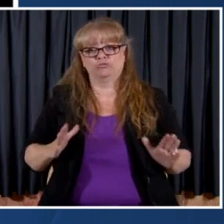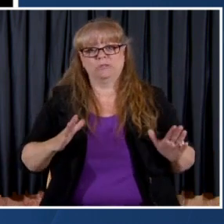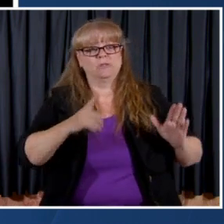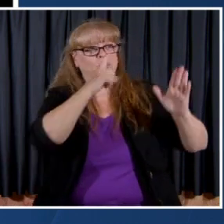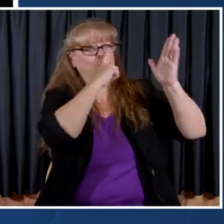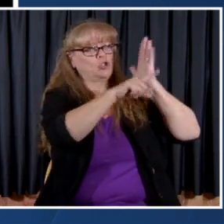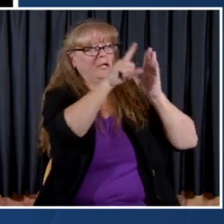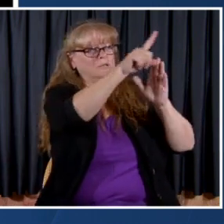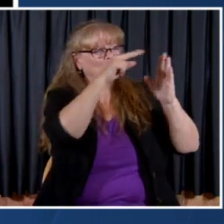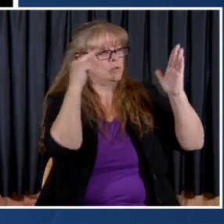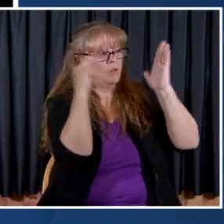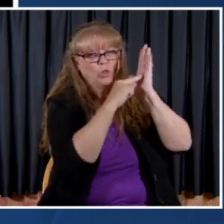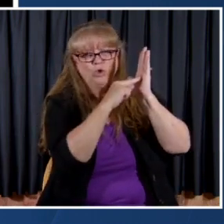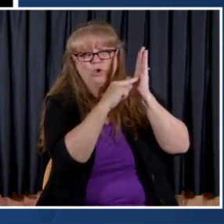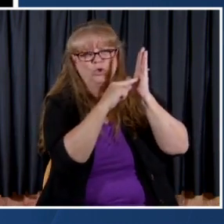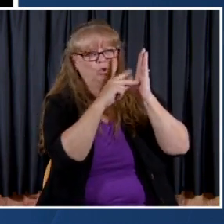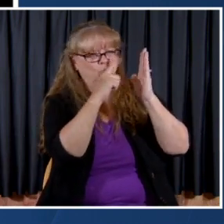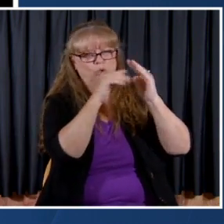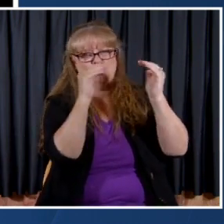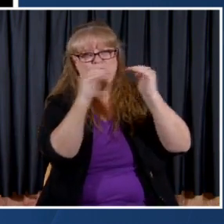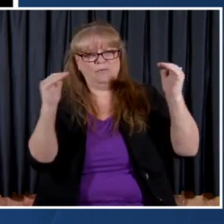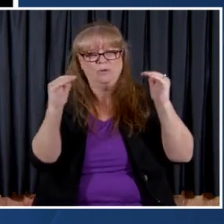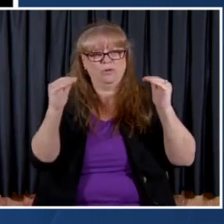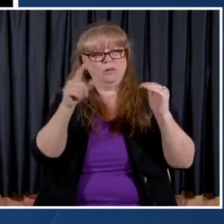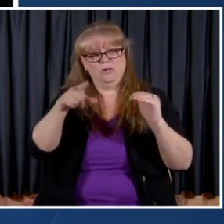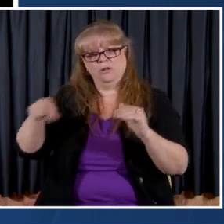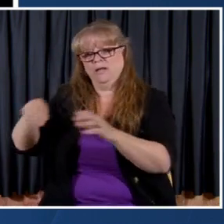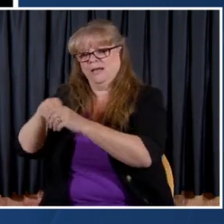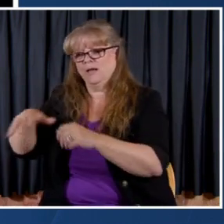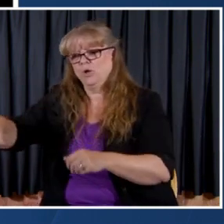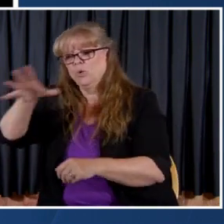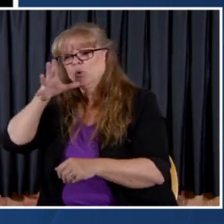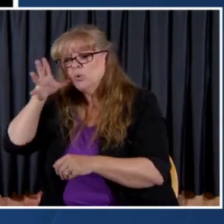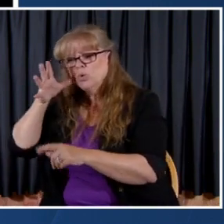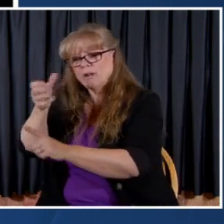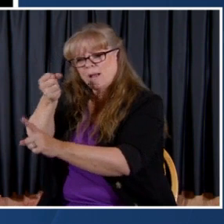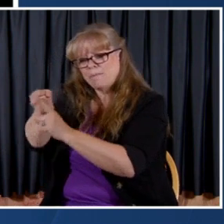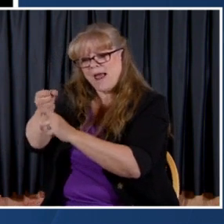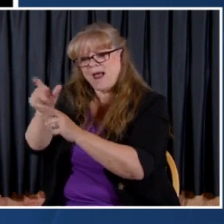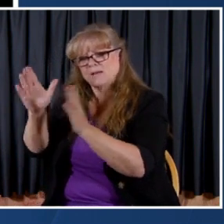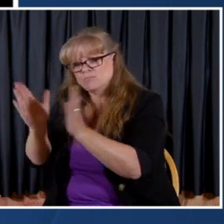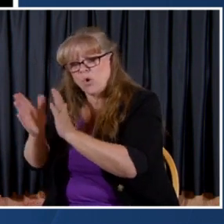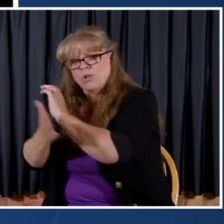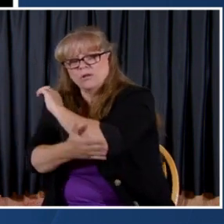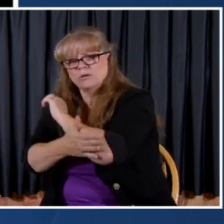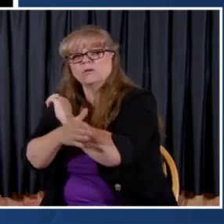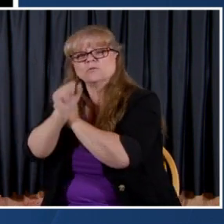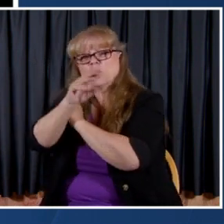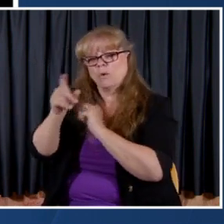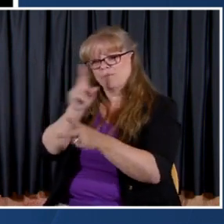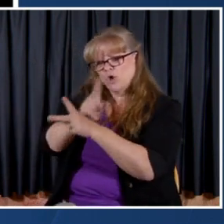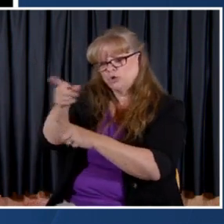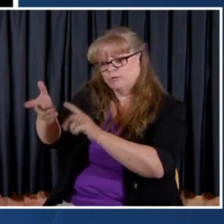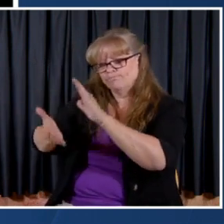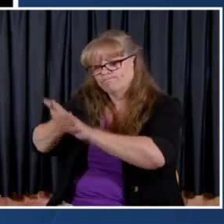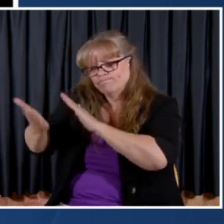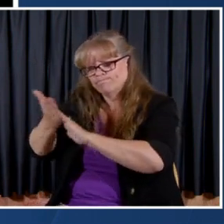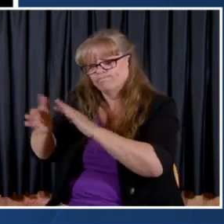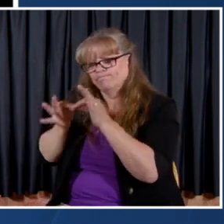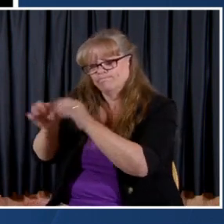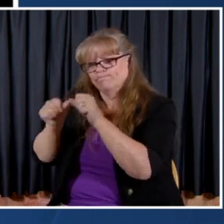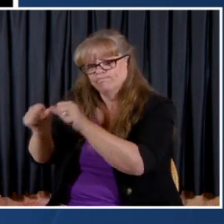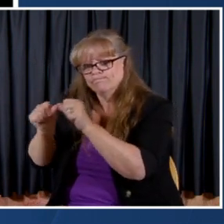sure that they can be viable because of their critical essential nature for freight, for passengers, for